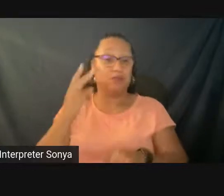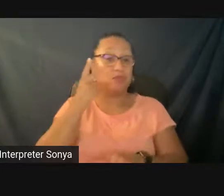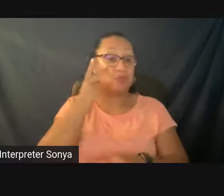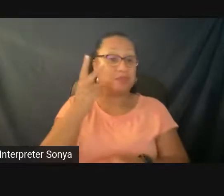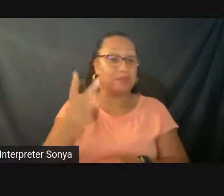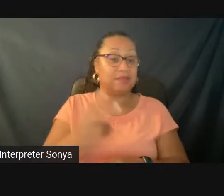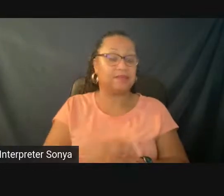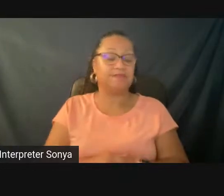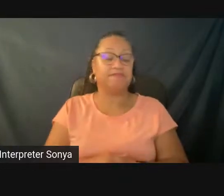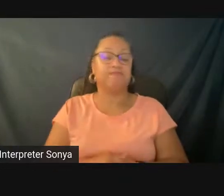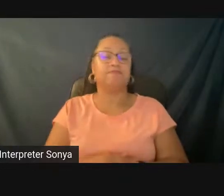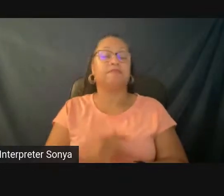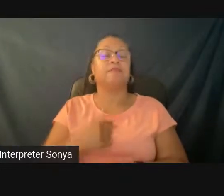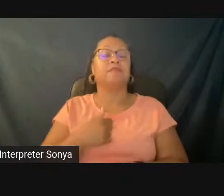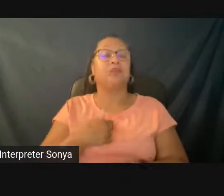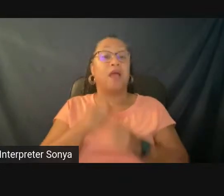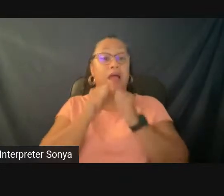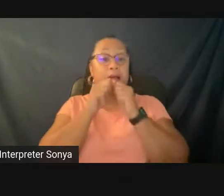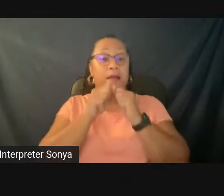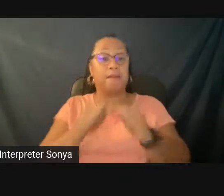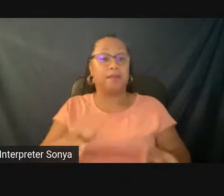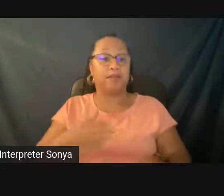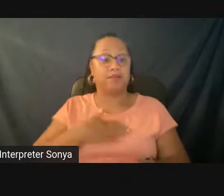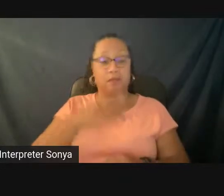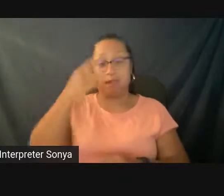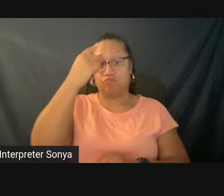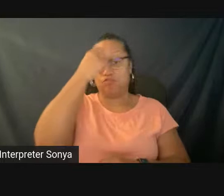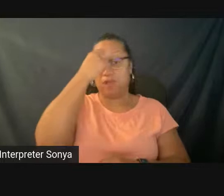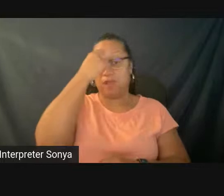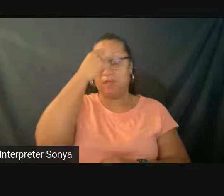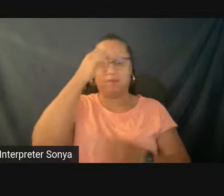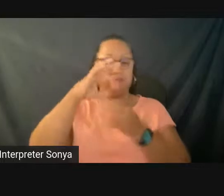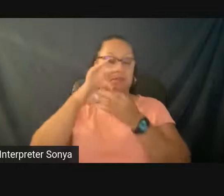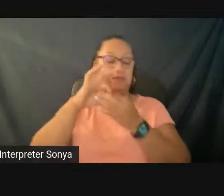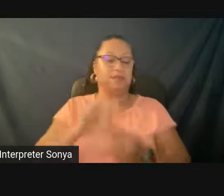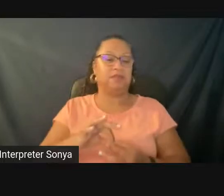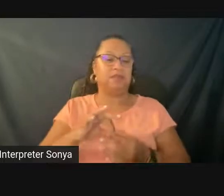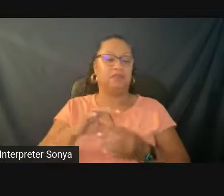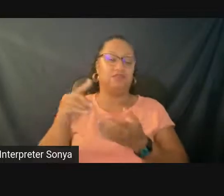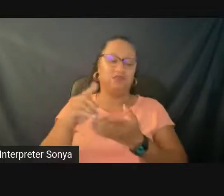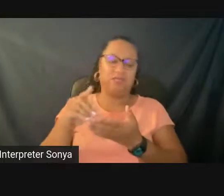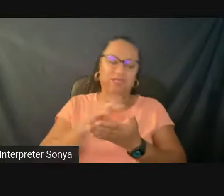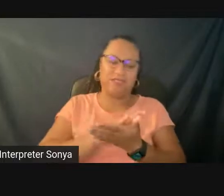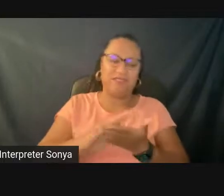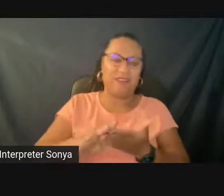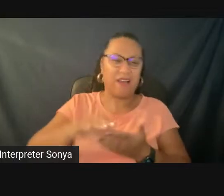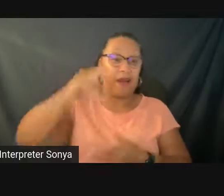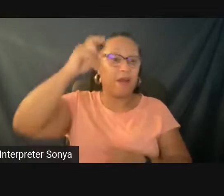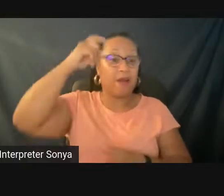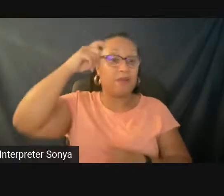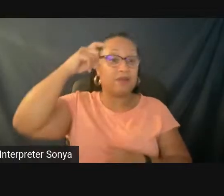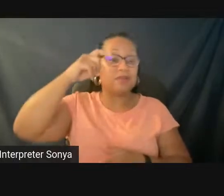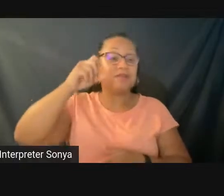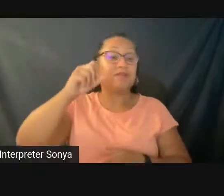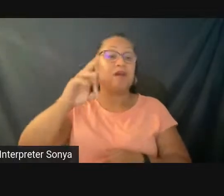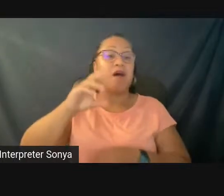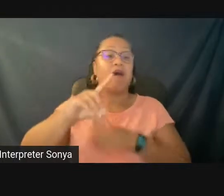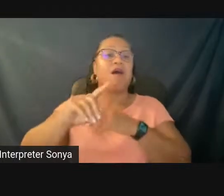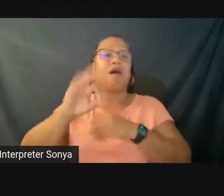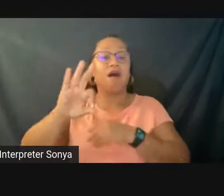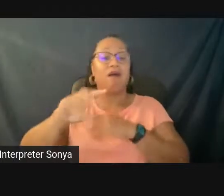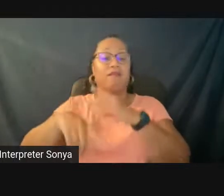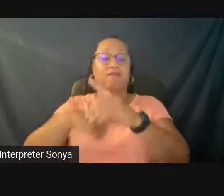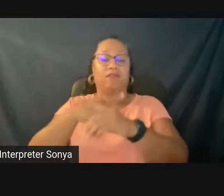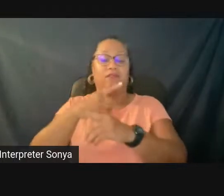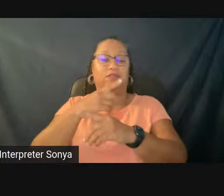my brain that is connected to the divine wisdom of the universe. I'm